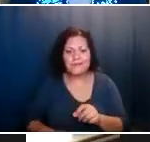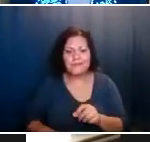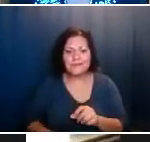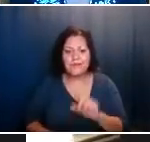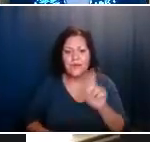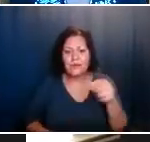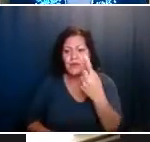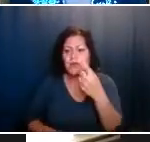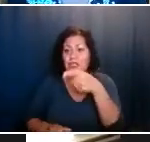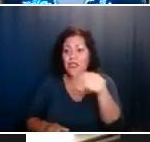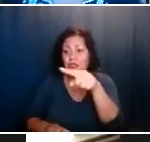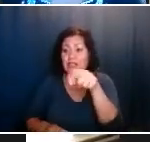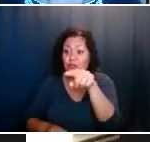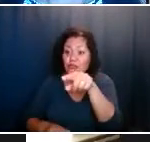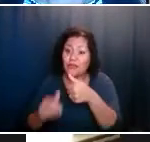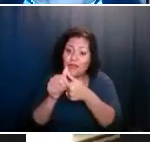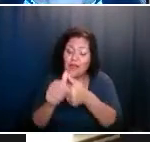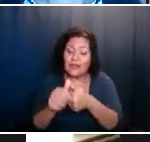Okay.